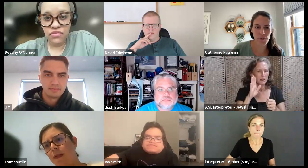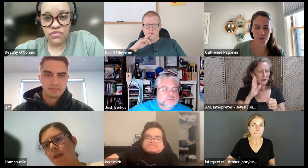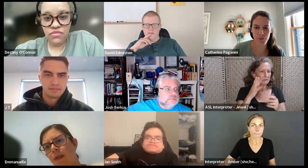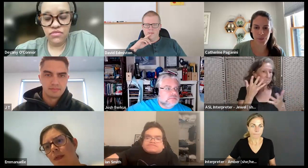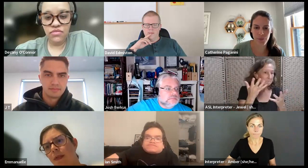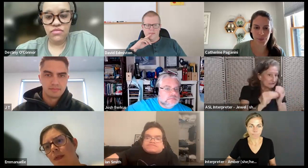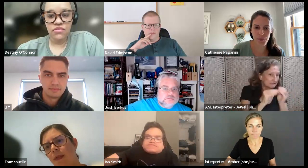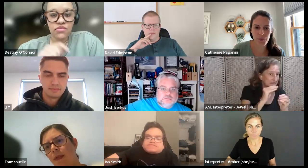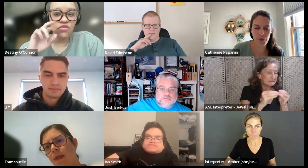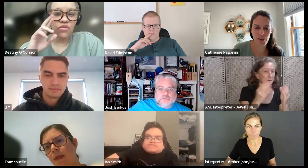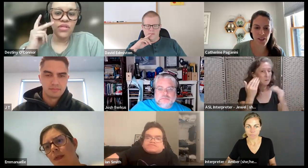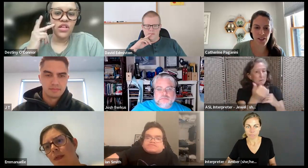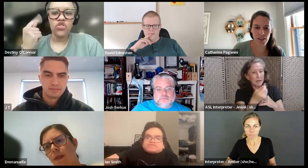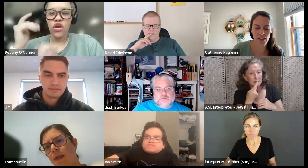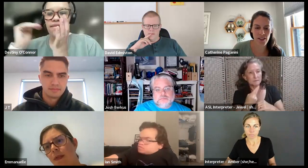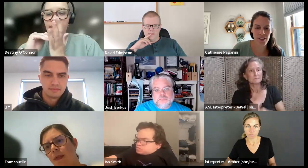But